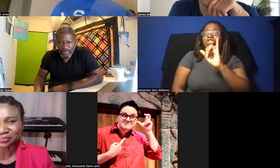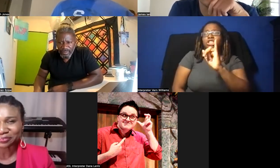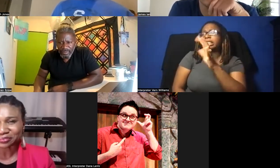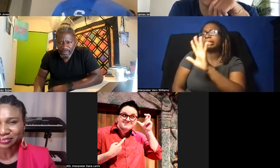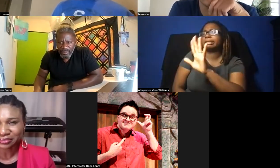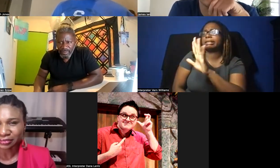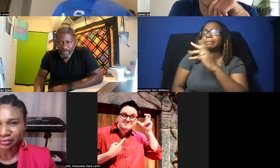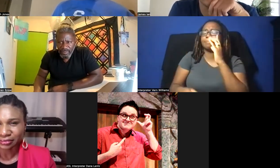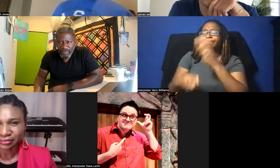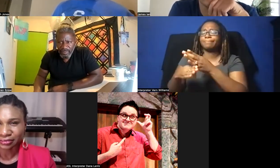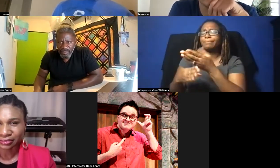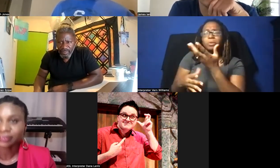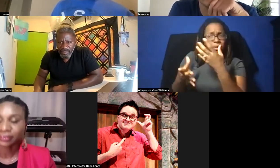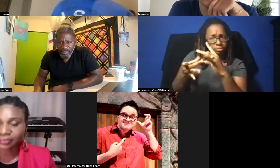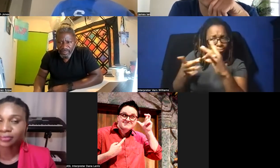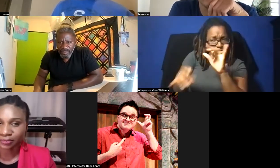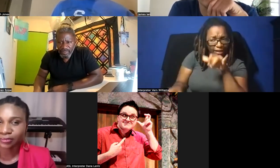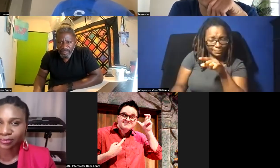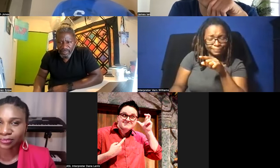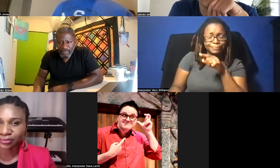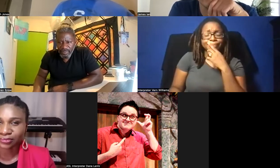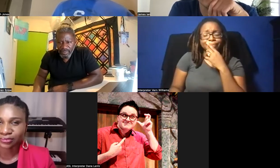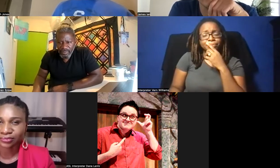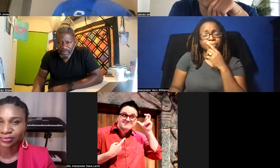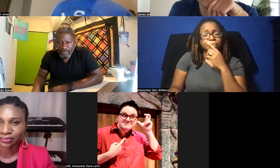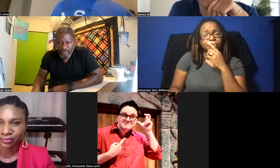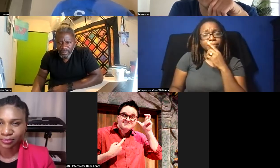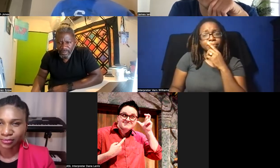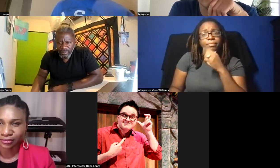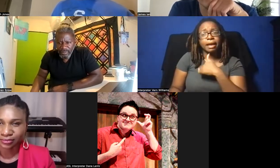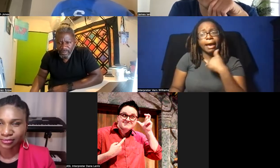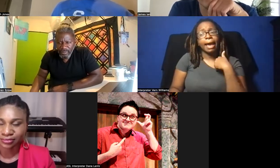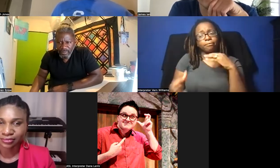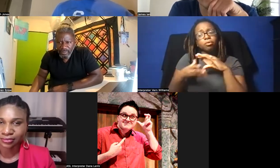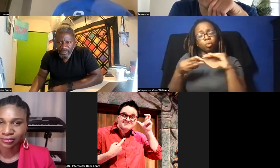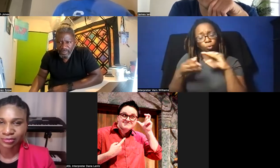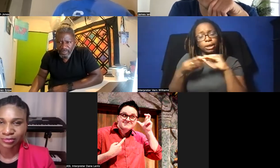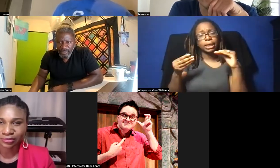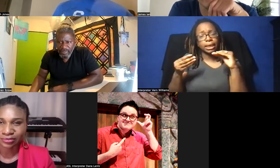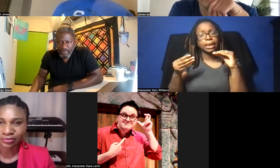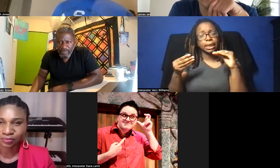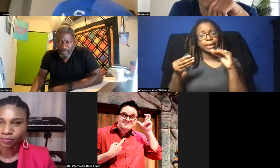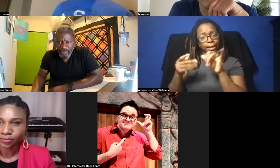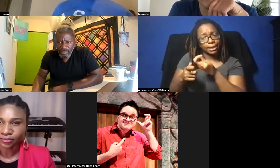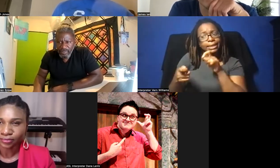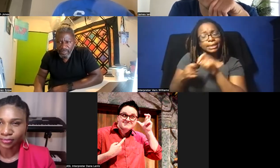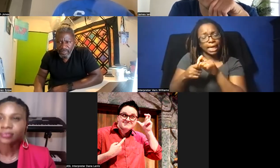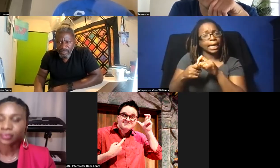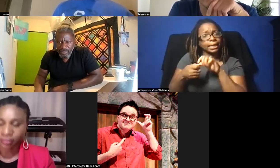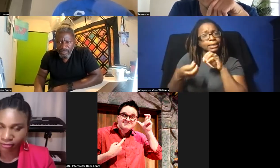I actually wanted to touch on that because I actually have a story about, you know, that exact